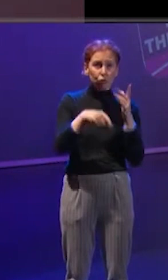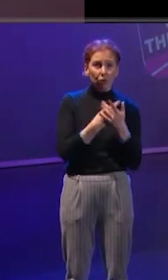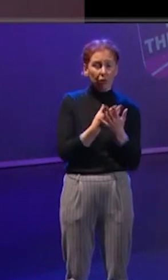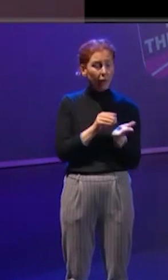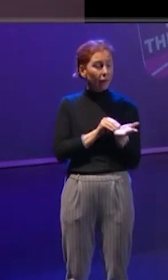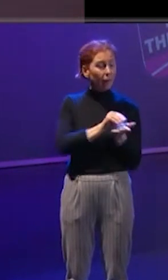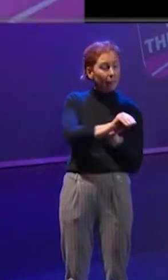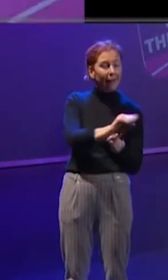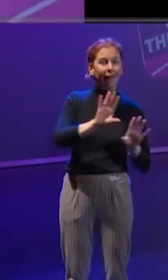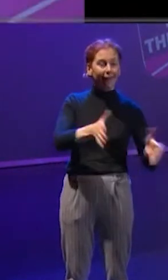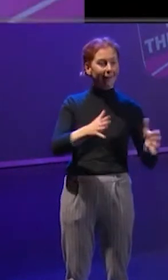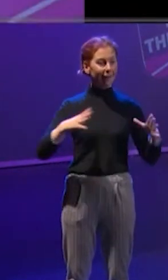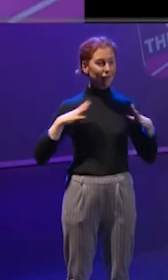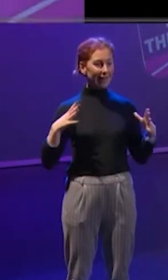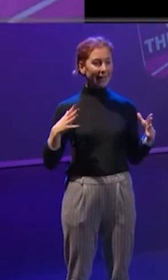happen.